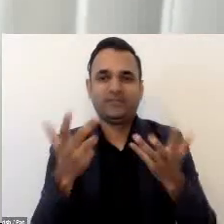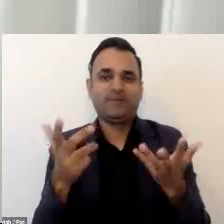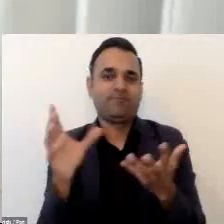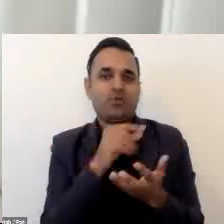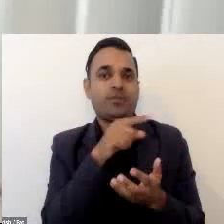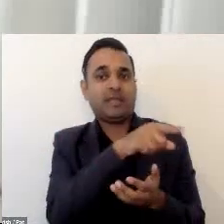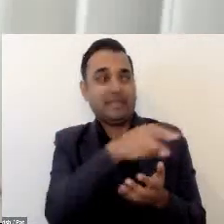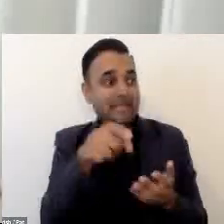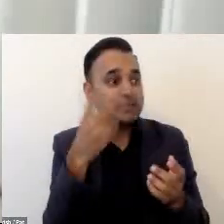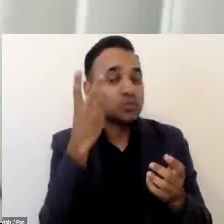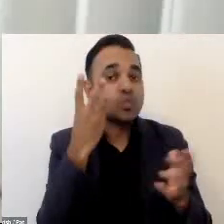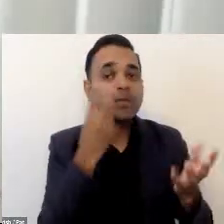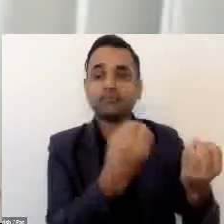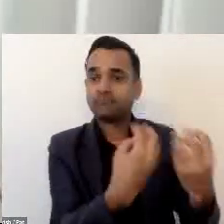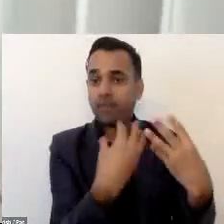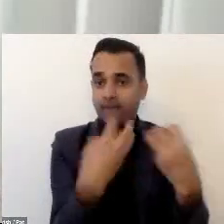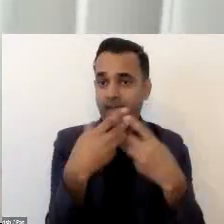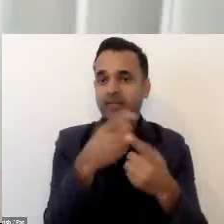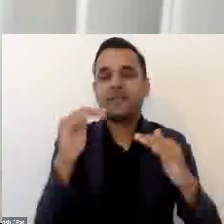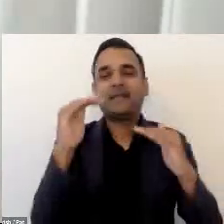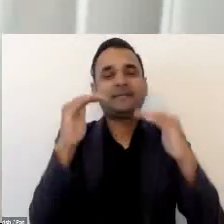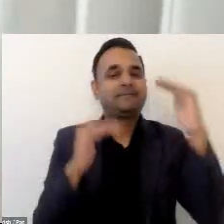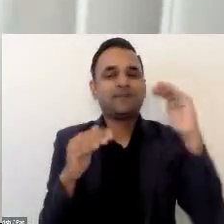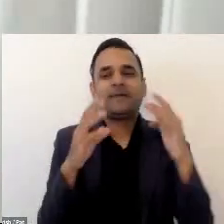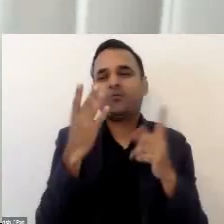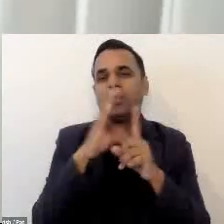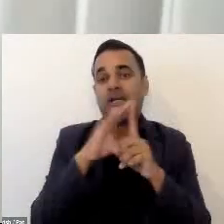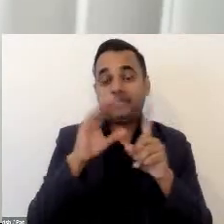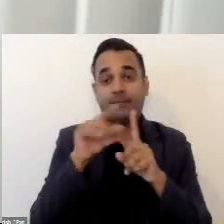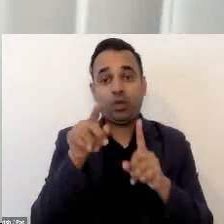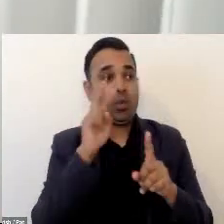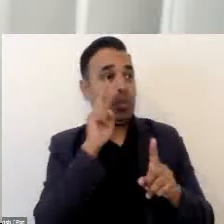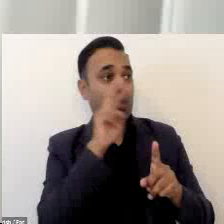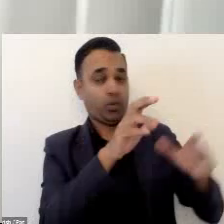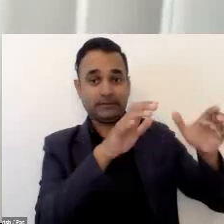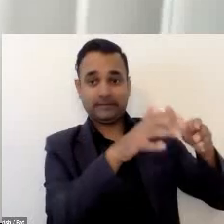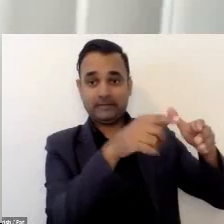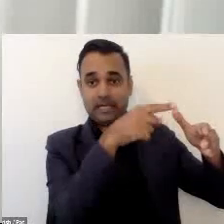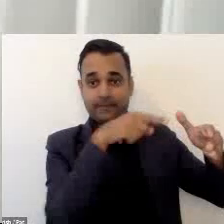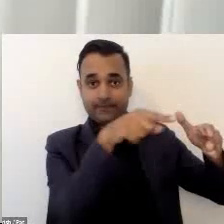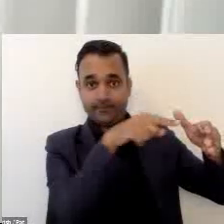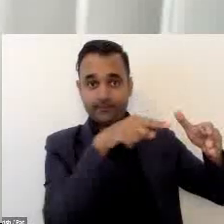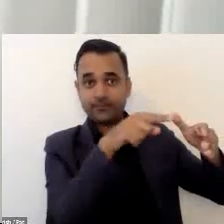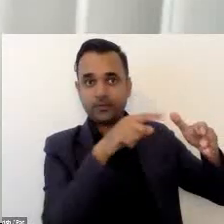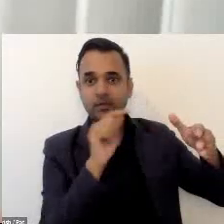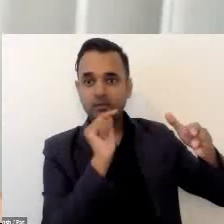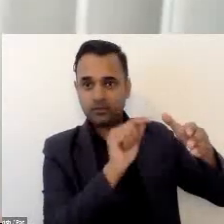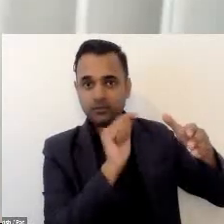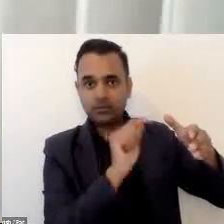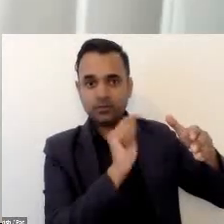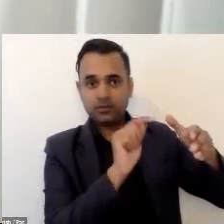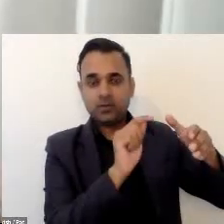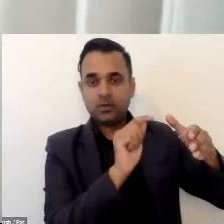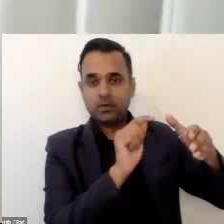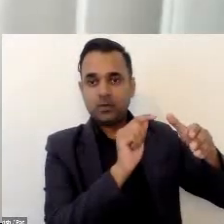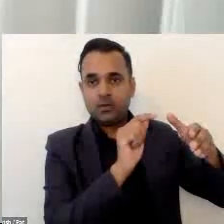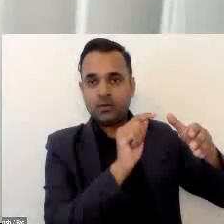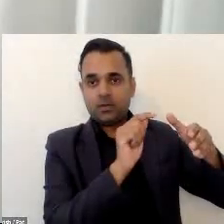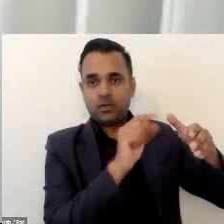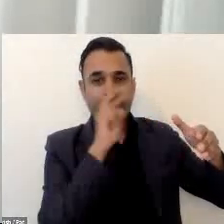supply chains. I mean, if you look at this, a large majority, 3/4 of your workers are women. So, you know,